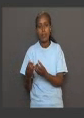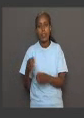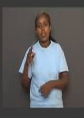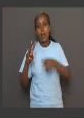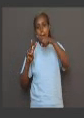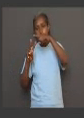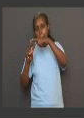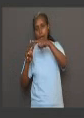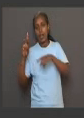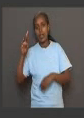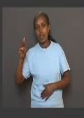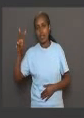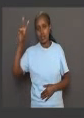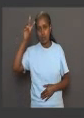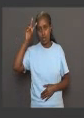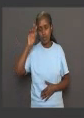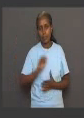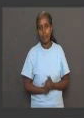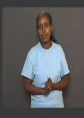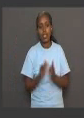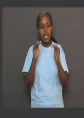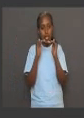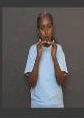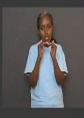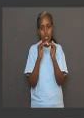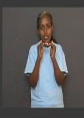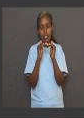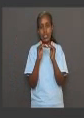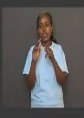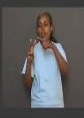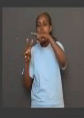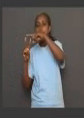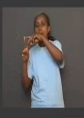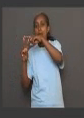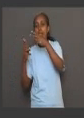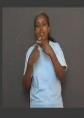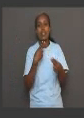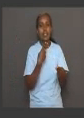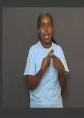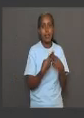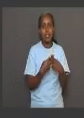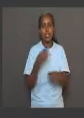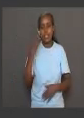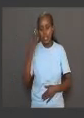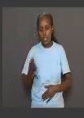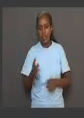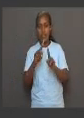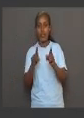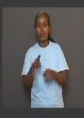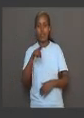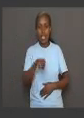pi r squared, equaling pi times f of